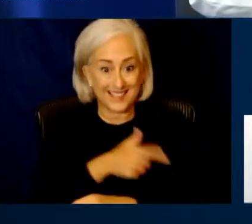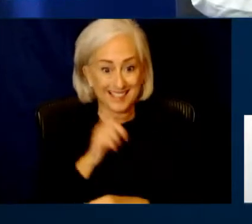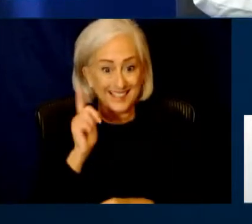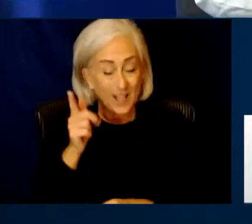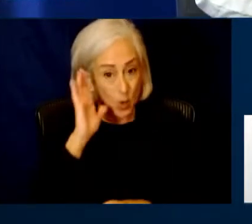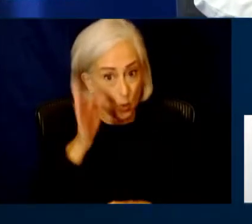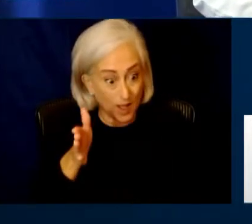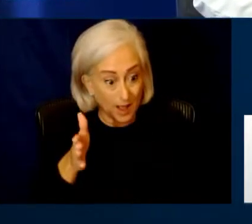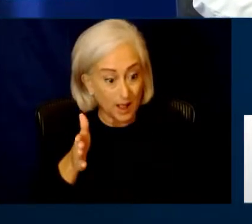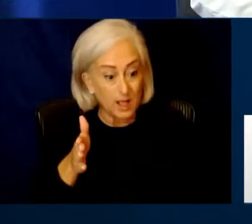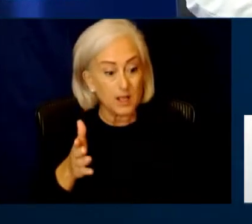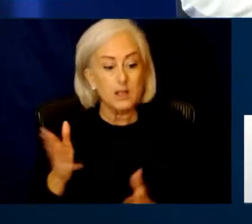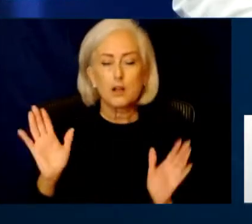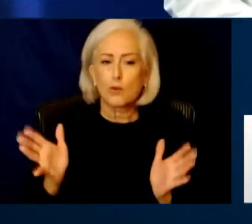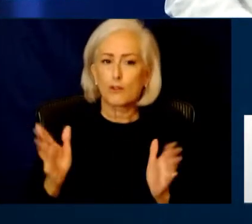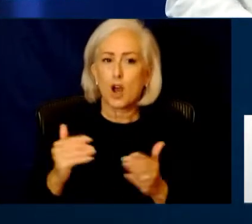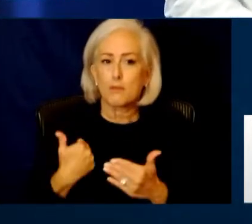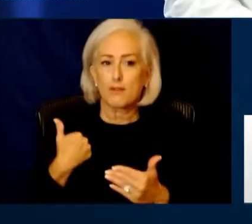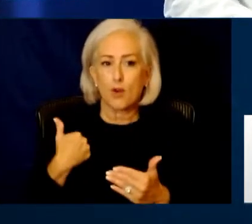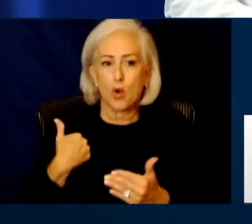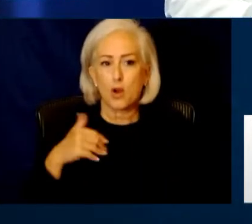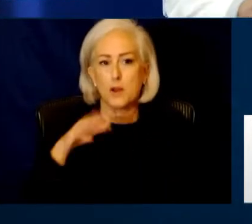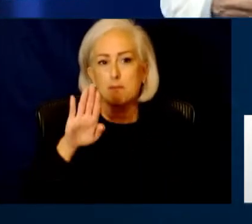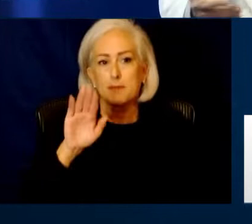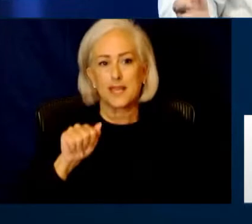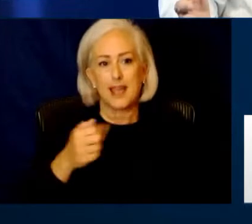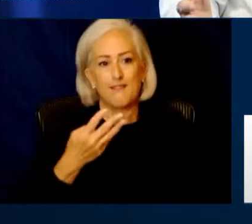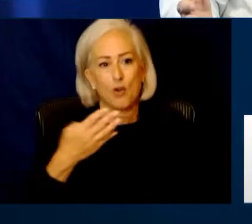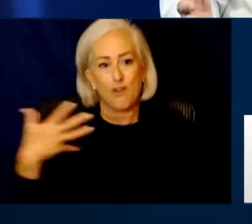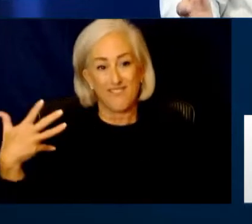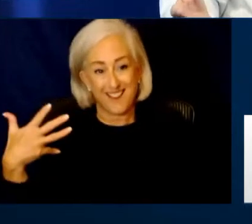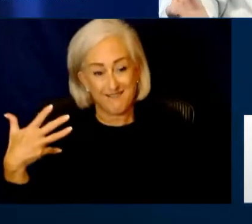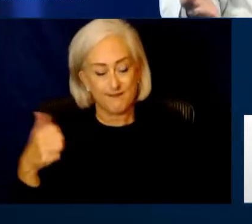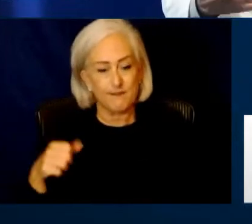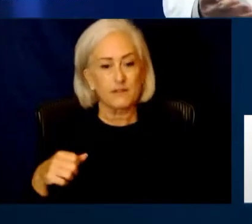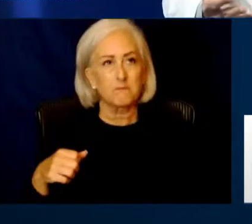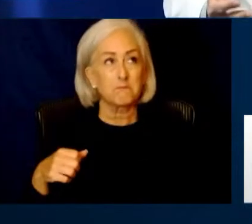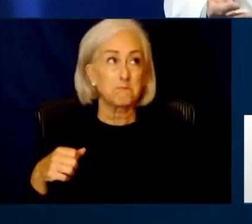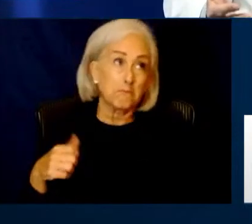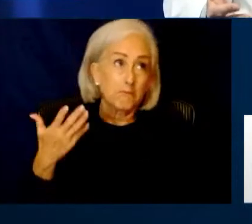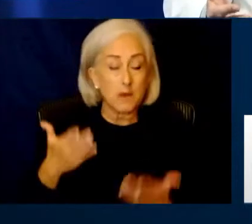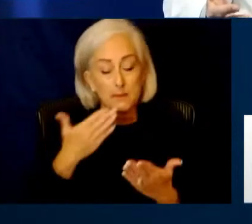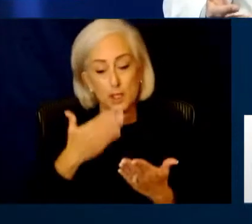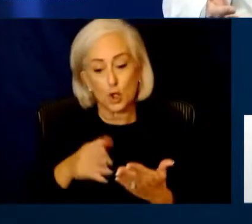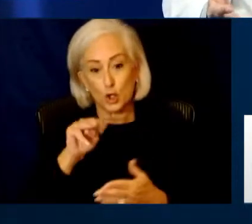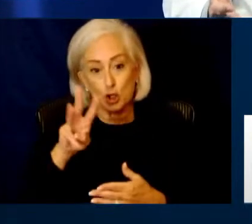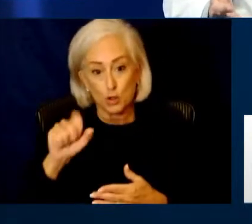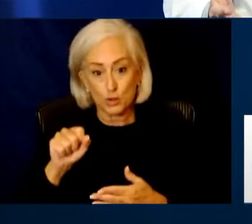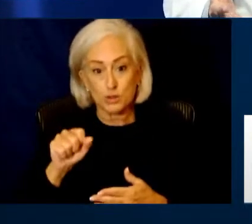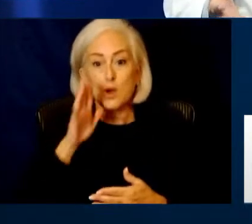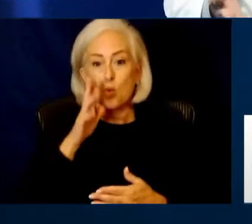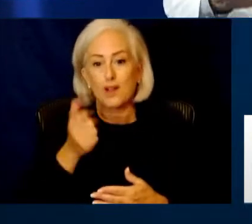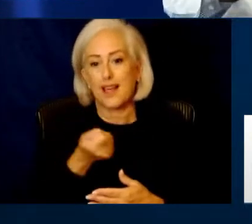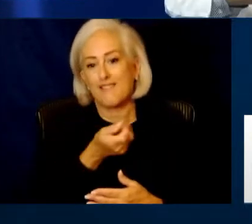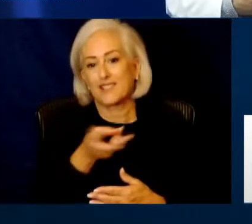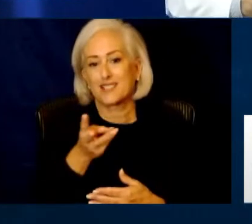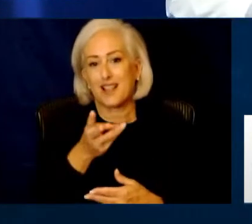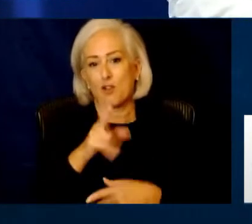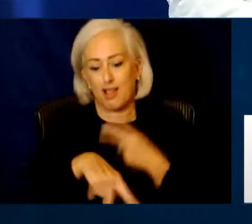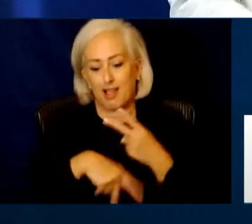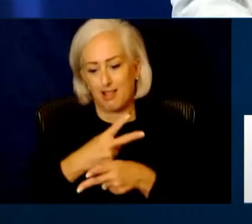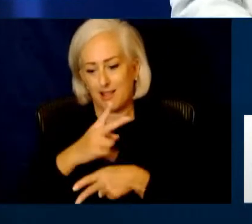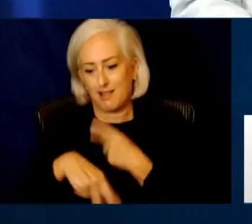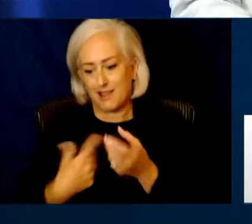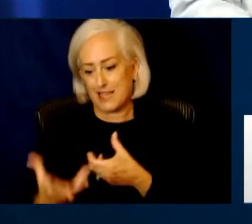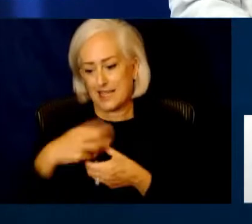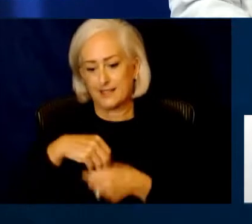going to be aimed at B4, B5. I think that's probably good news. It's going to be a bivalent vaccine now, and it'll be available, I've